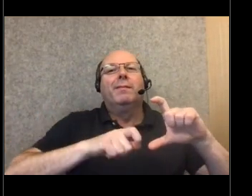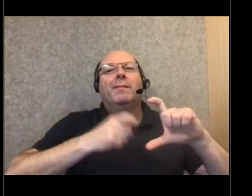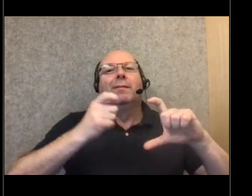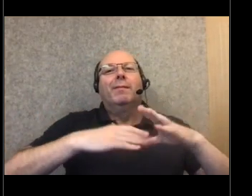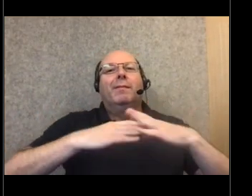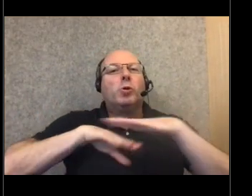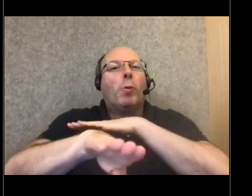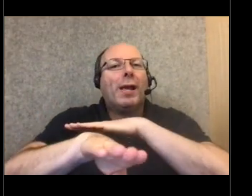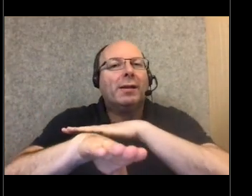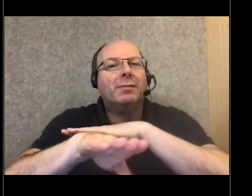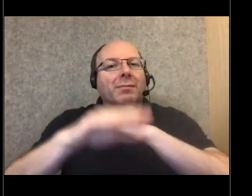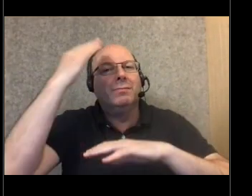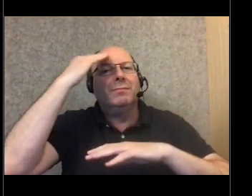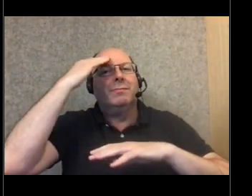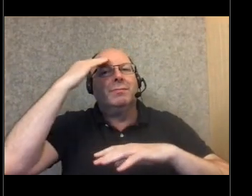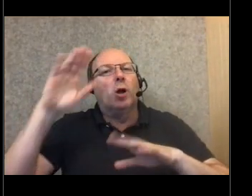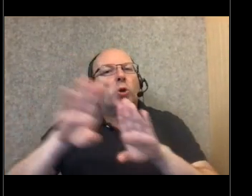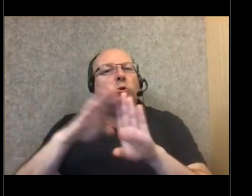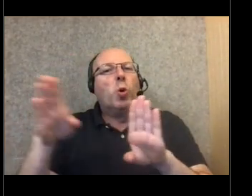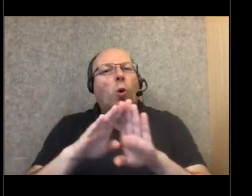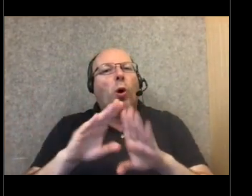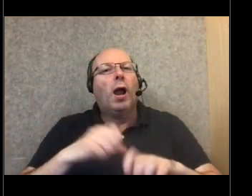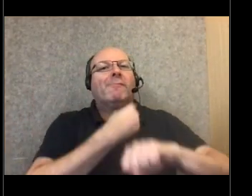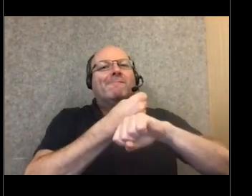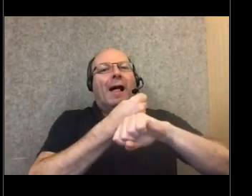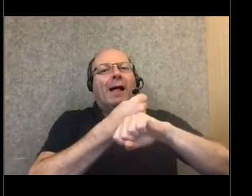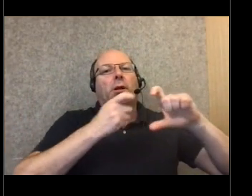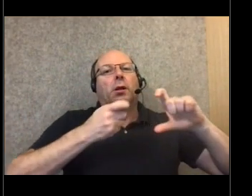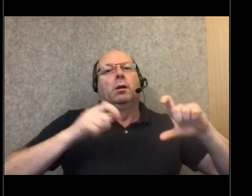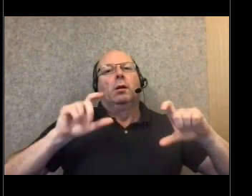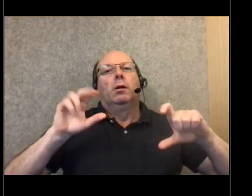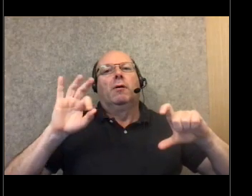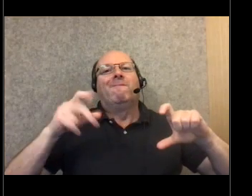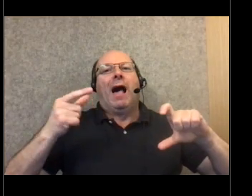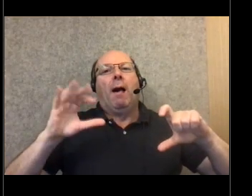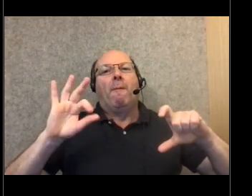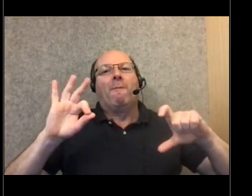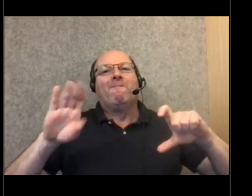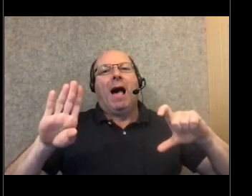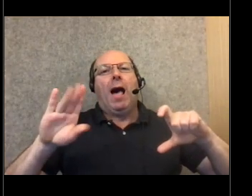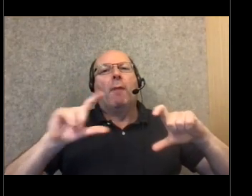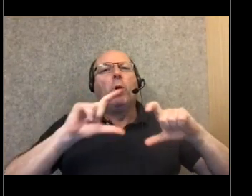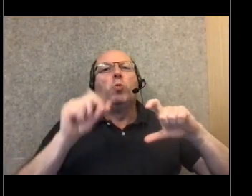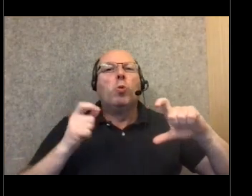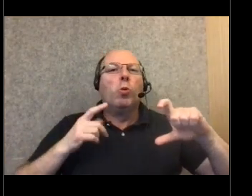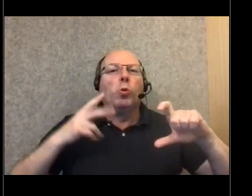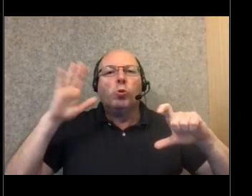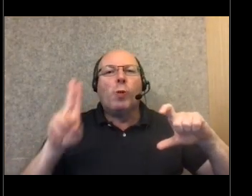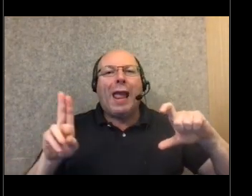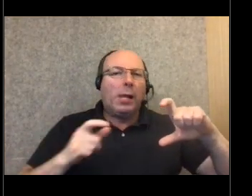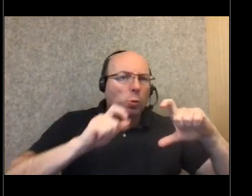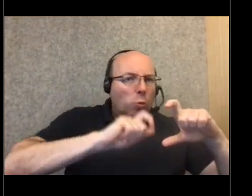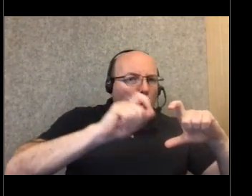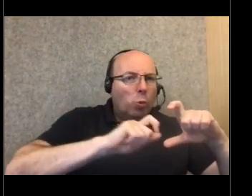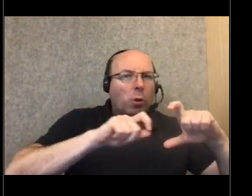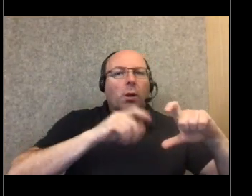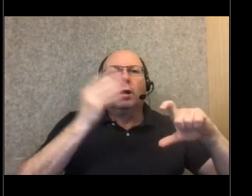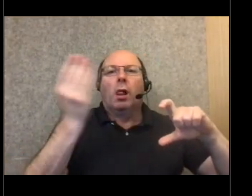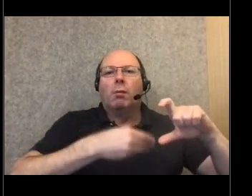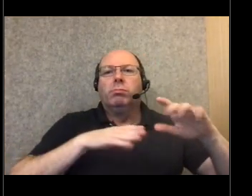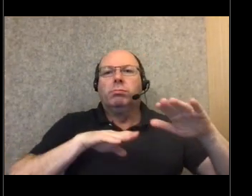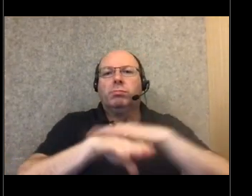So again, requirement 5 of the Fair Housing Act applies to the electrical switches, outlets, and environmental